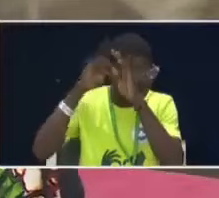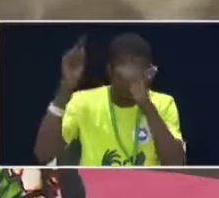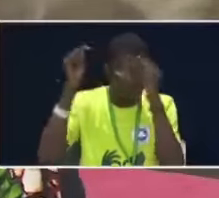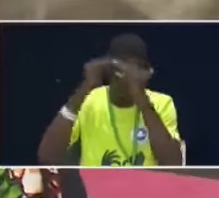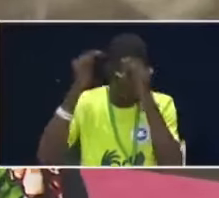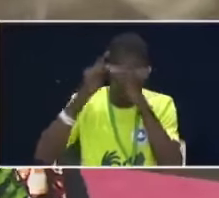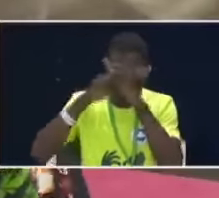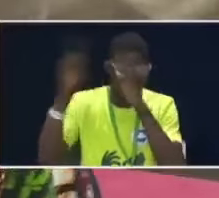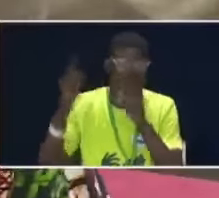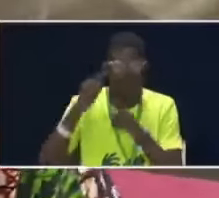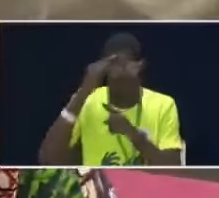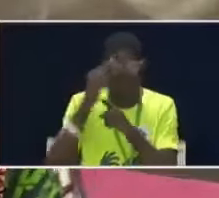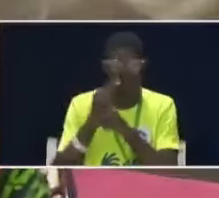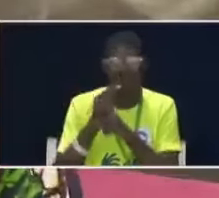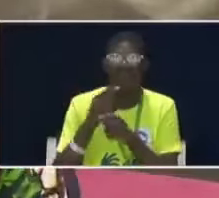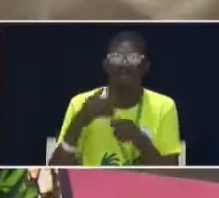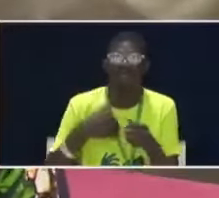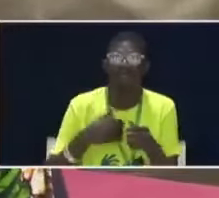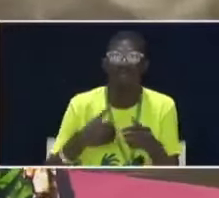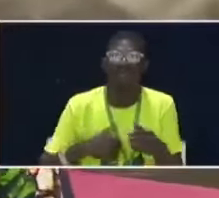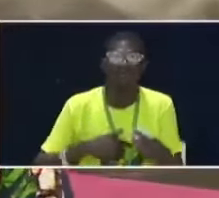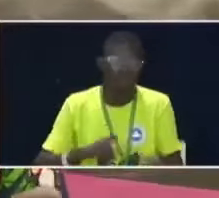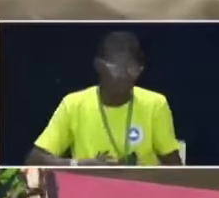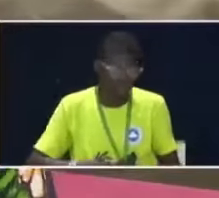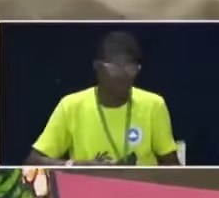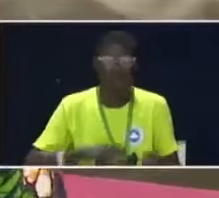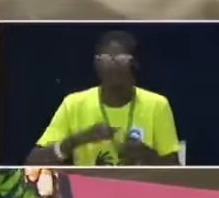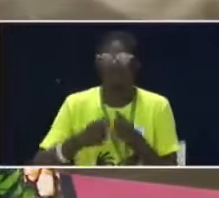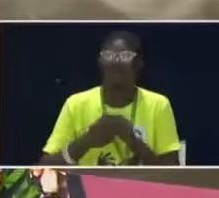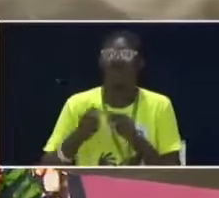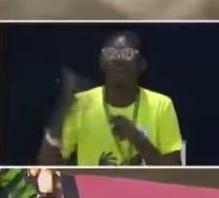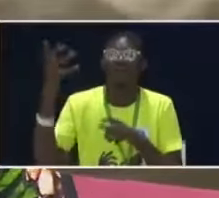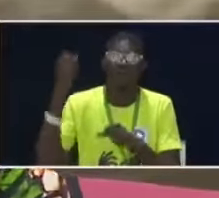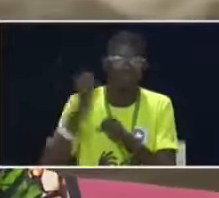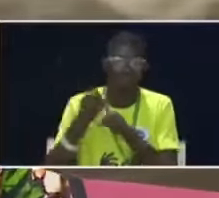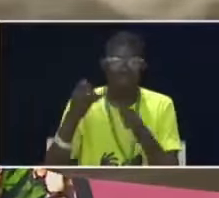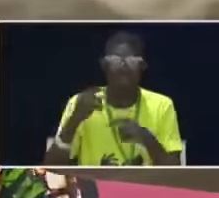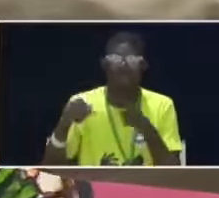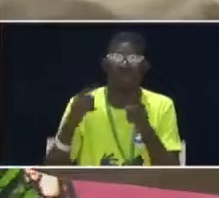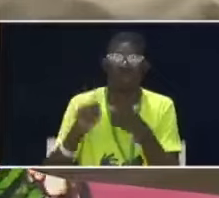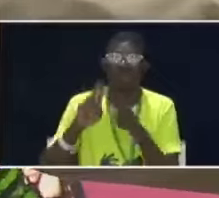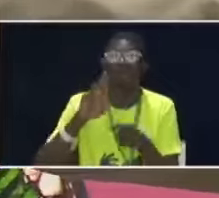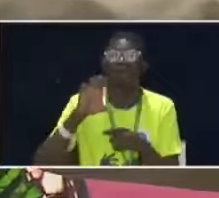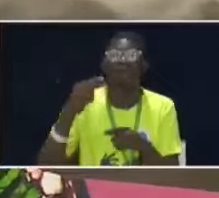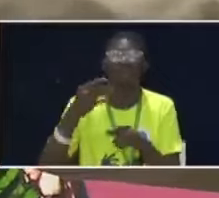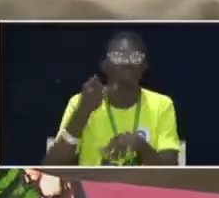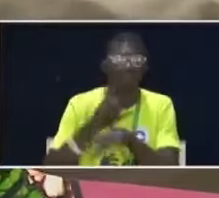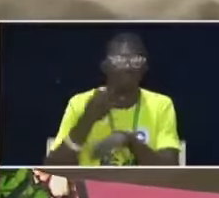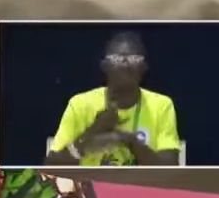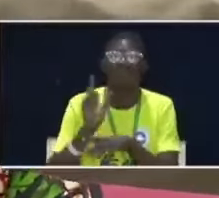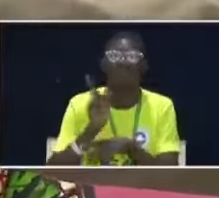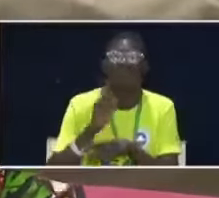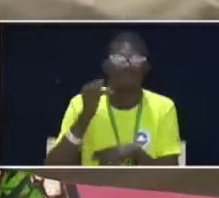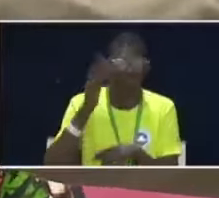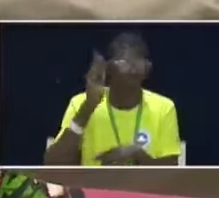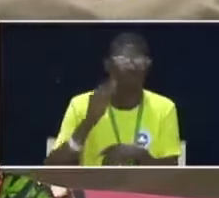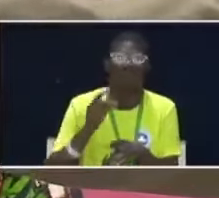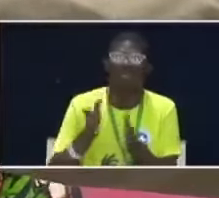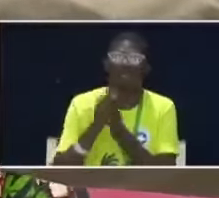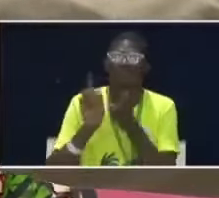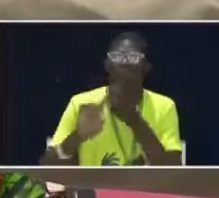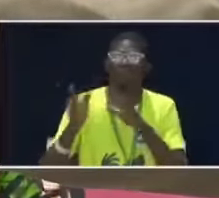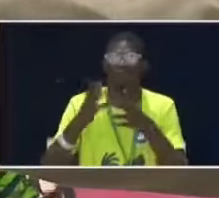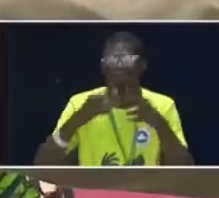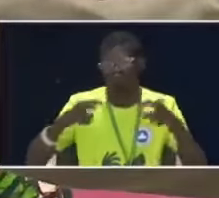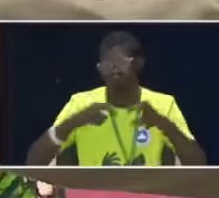of my junior brother, he has been having liver problem for about 5 years, and he went to UCH Ibadan, where he was asked to do some